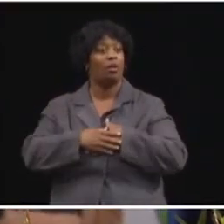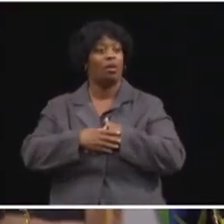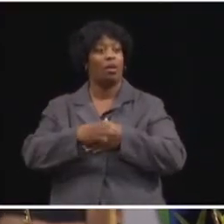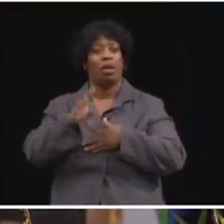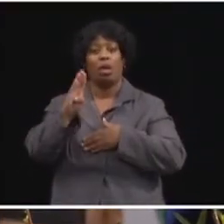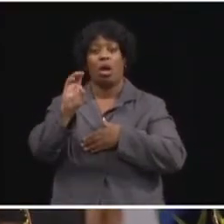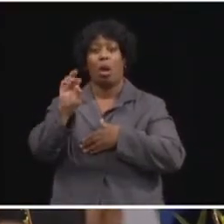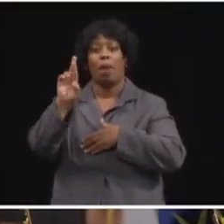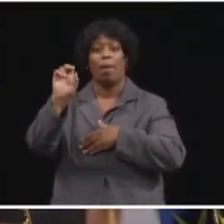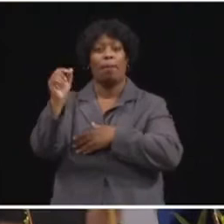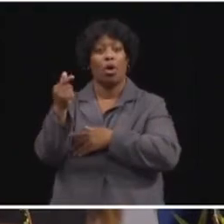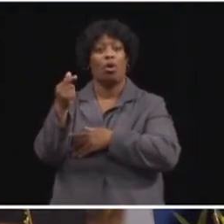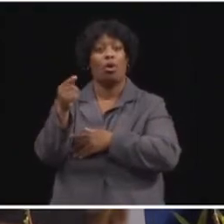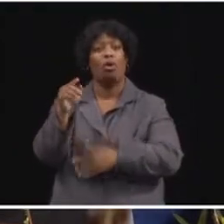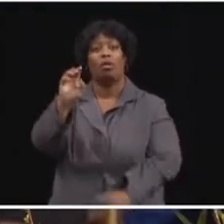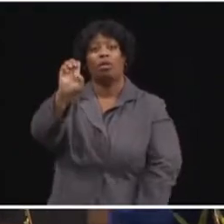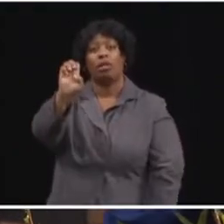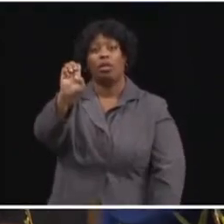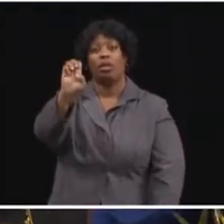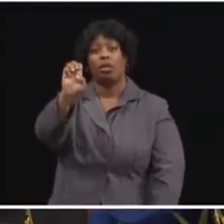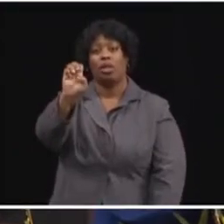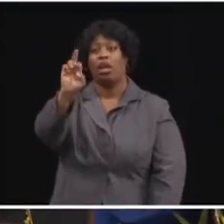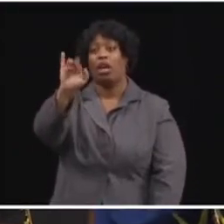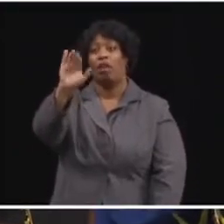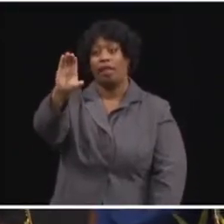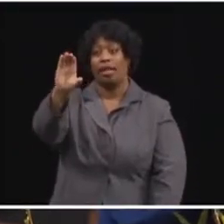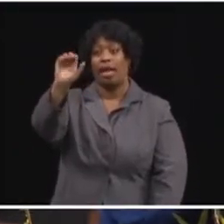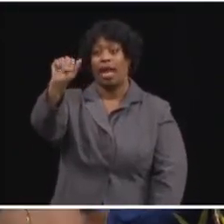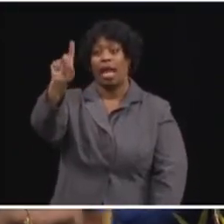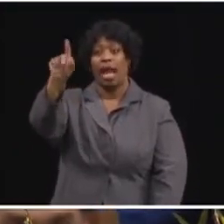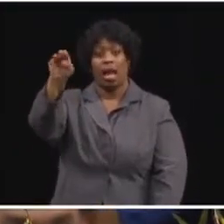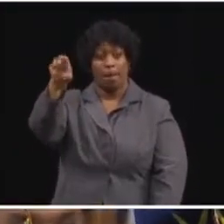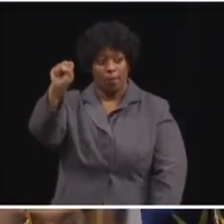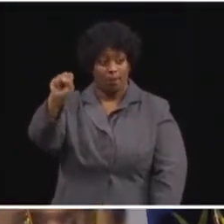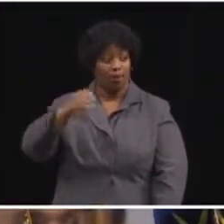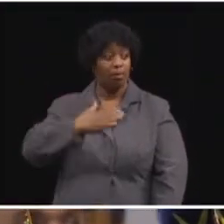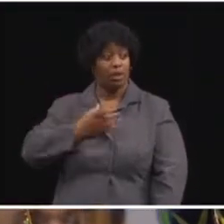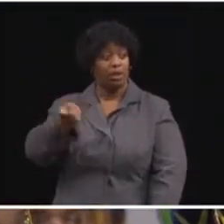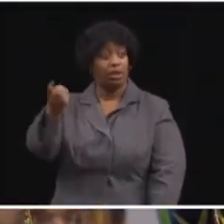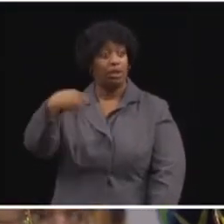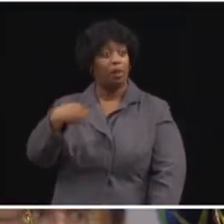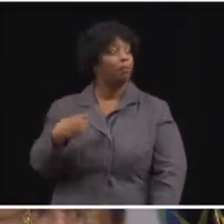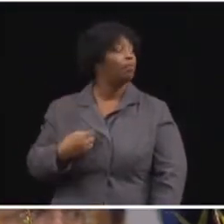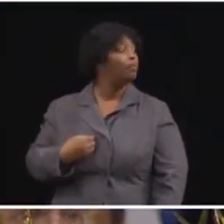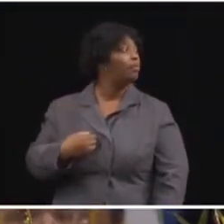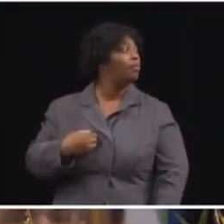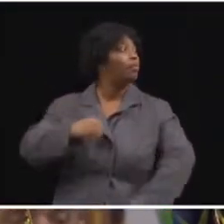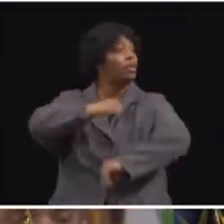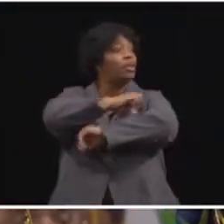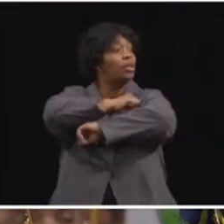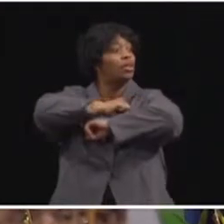president, Eric Adams. Eric, please approach the stage.